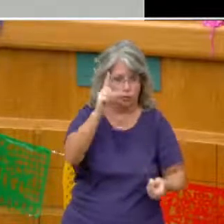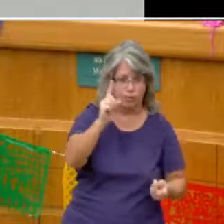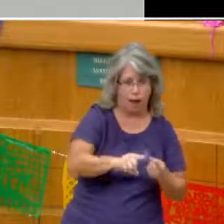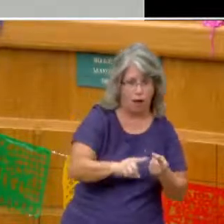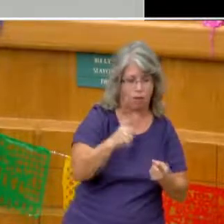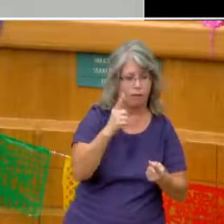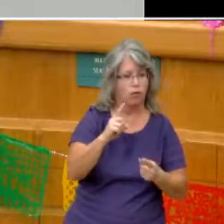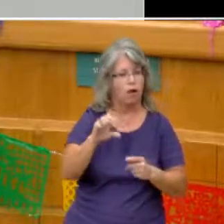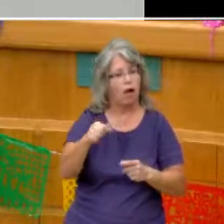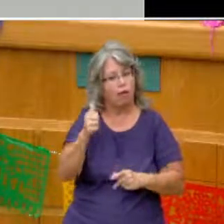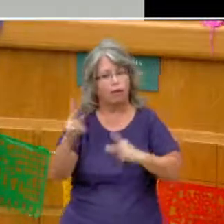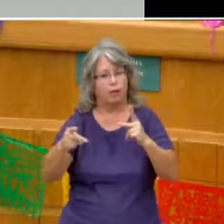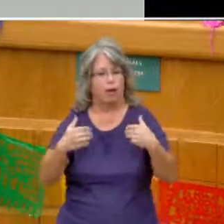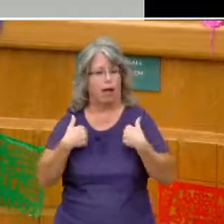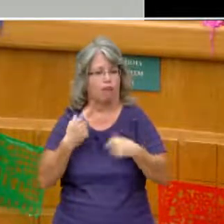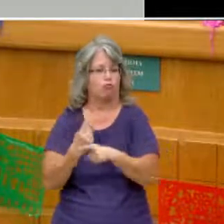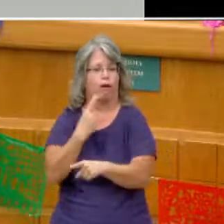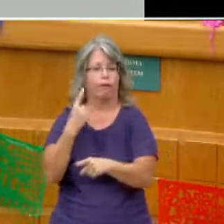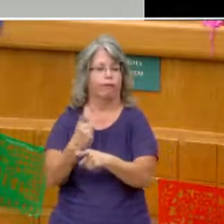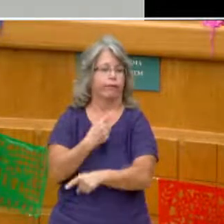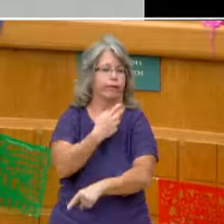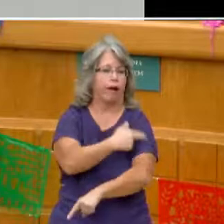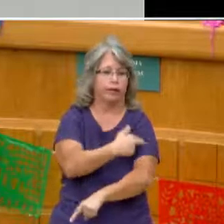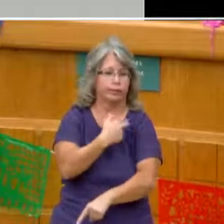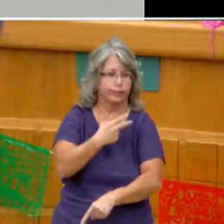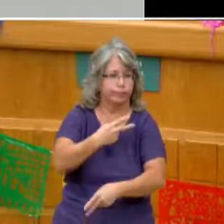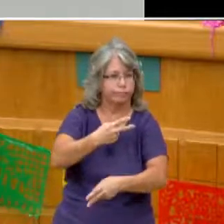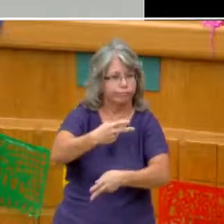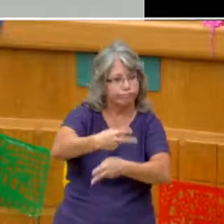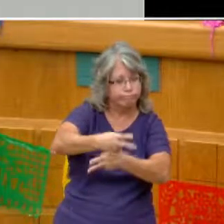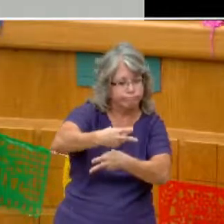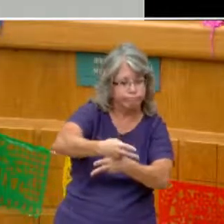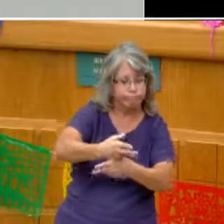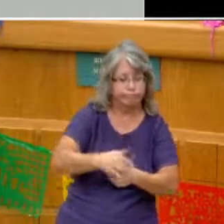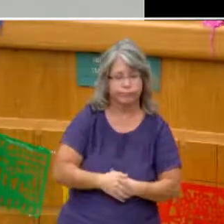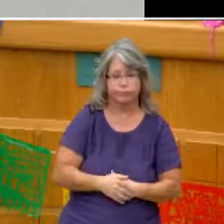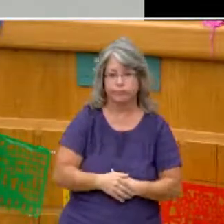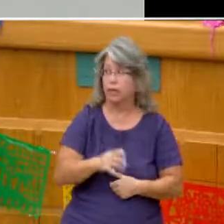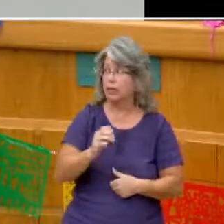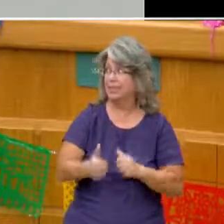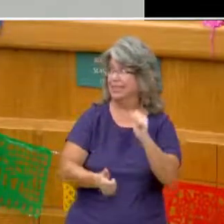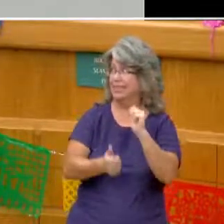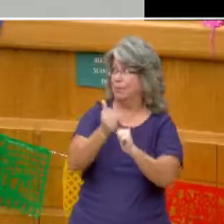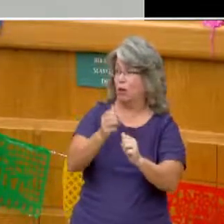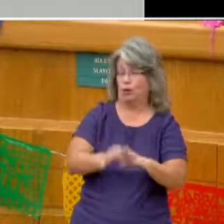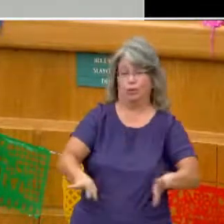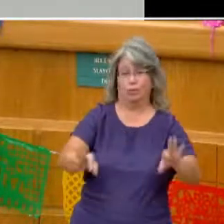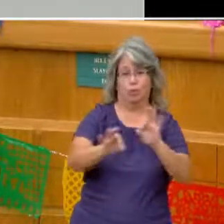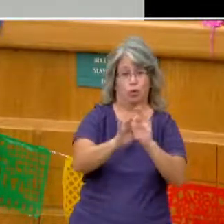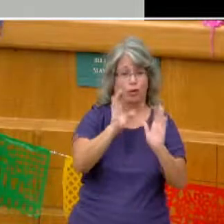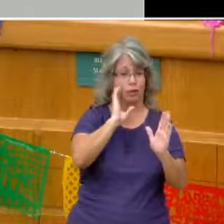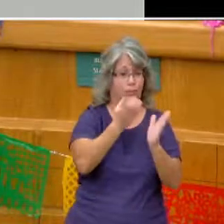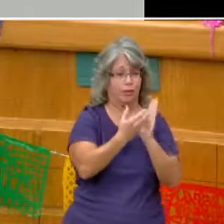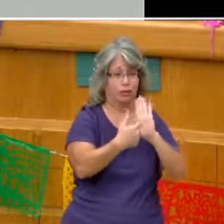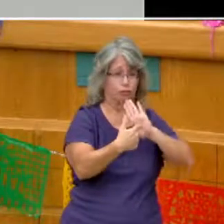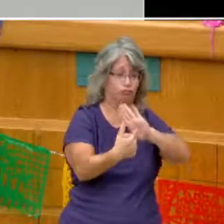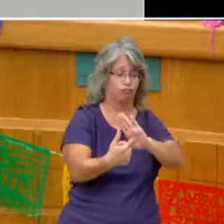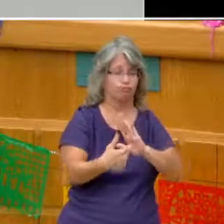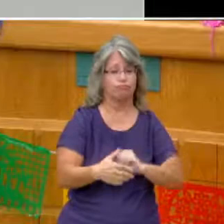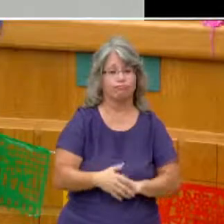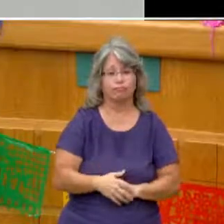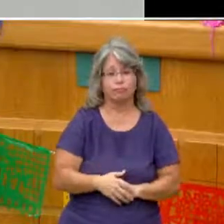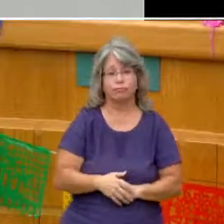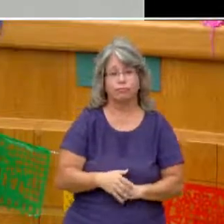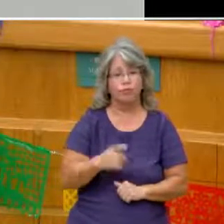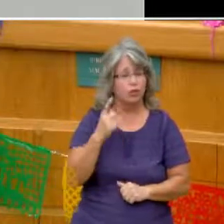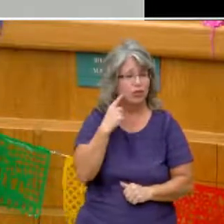This is probably the most important graph I'm going to show this week, and you've heard me say kind of over and over again, it takes a long